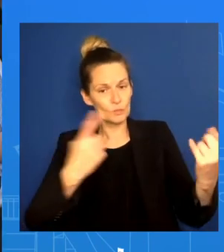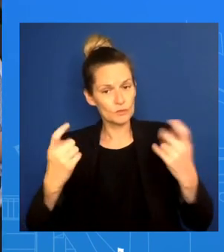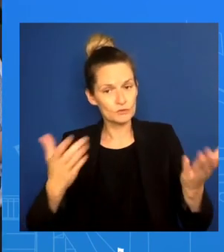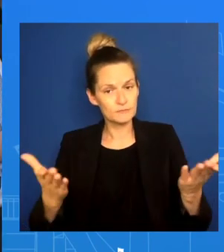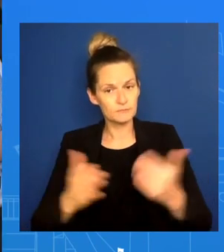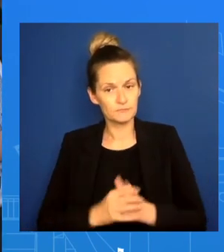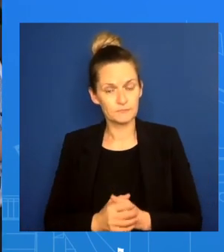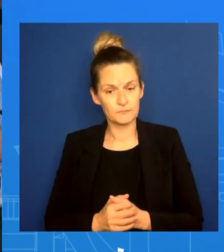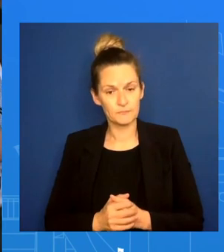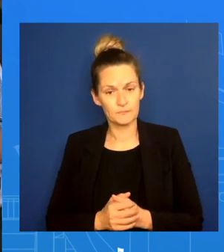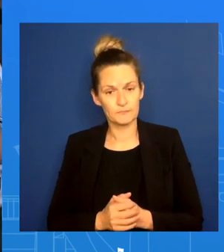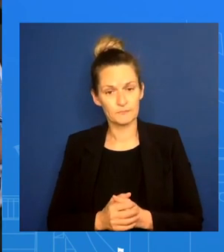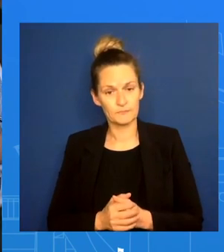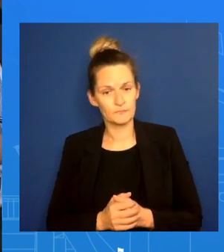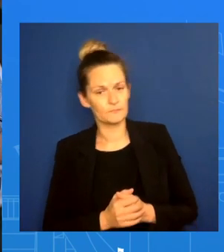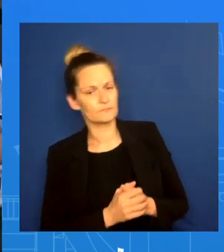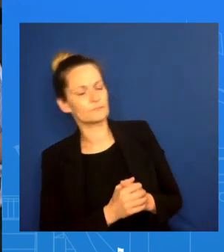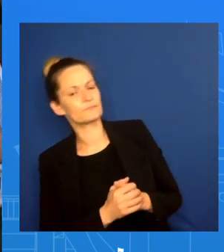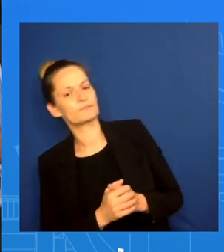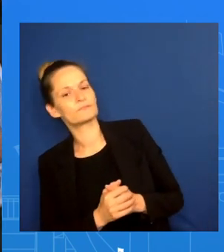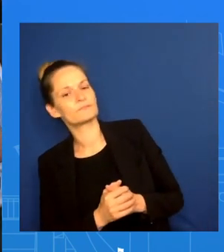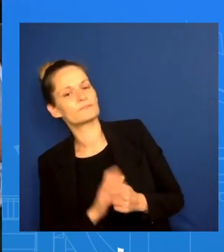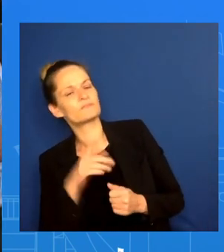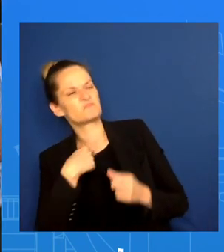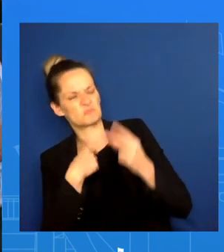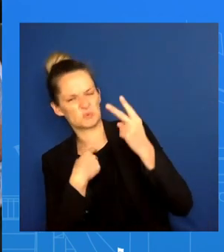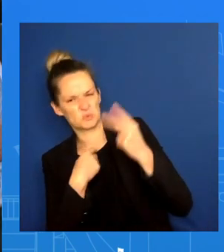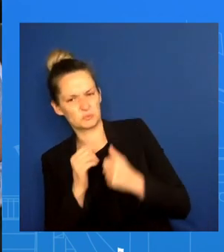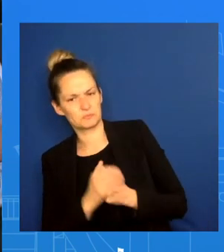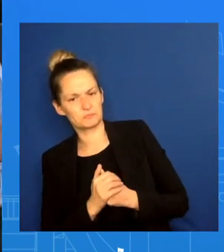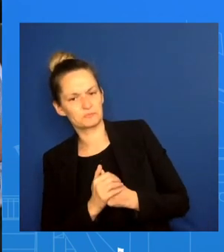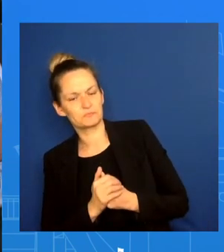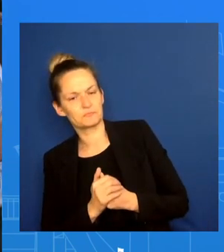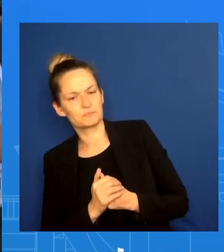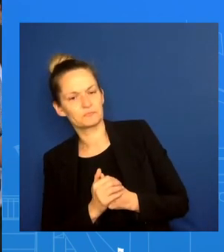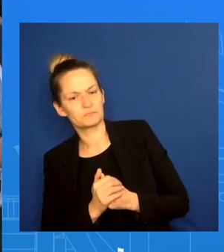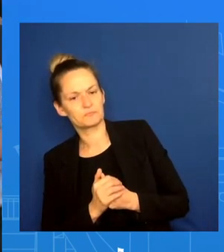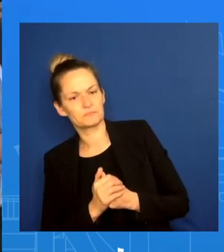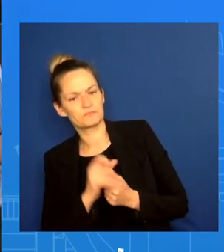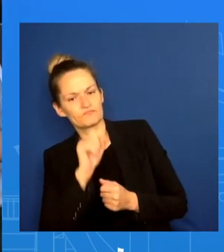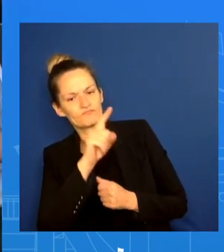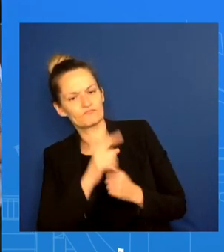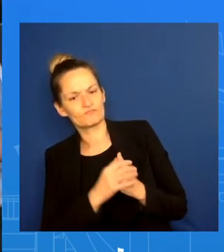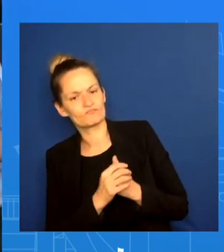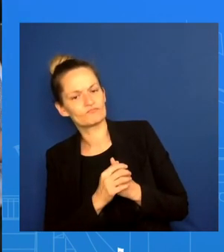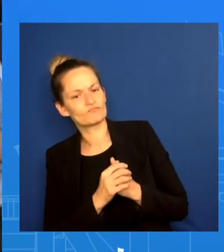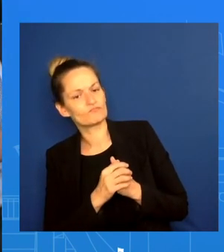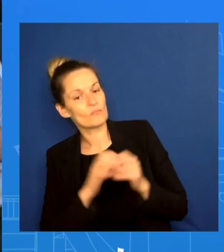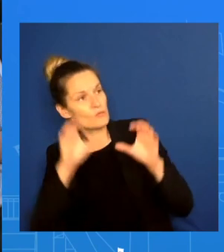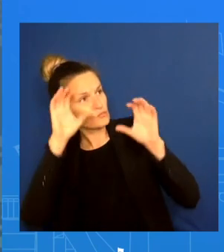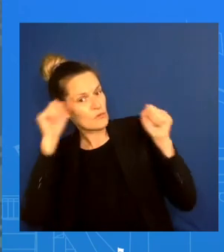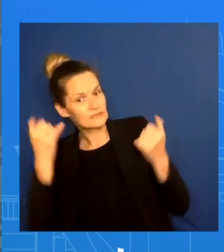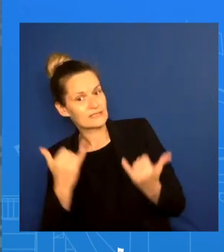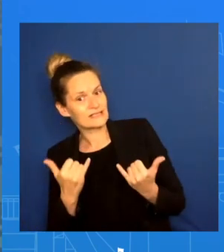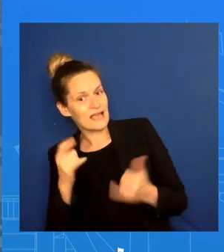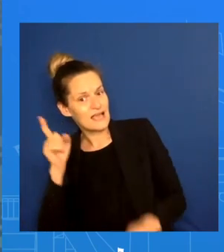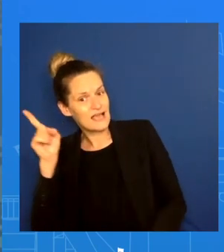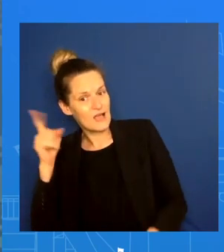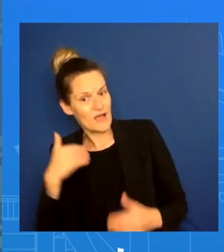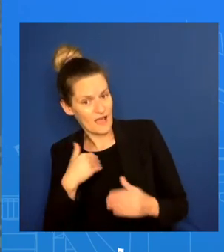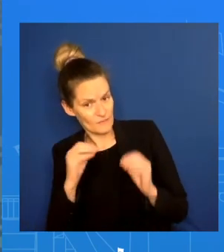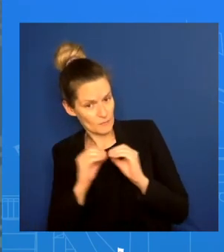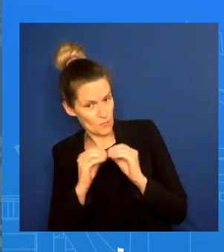the president's increased COVID testing cadence that Dr. O'Connor mentioned mean that he's going to be tested daily for COVID, at least in the near term?